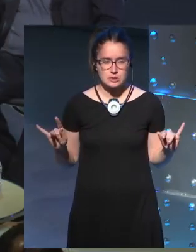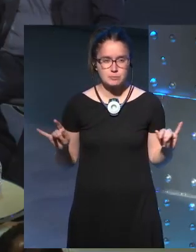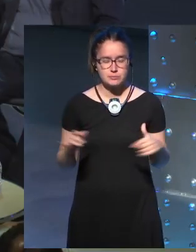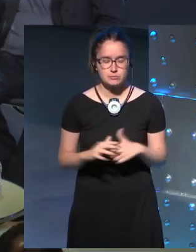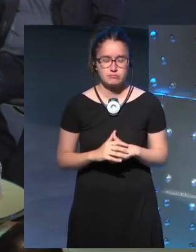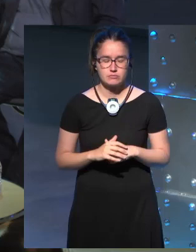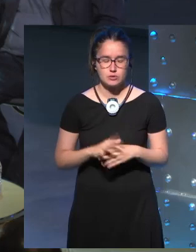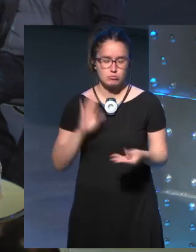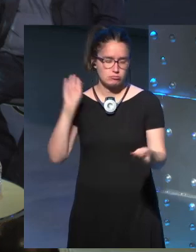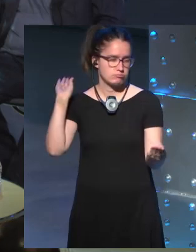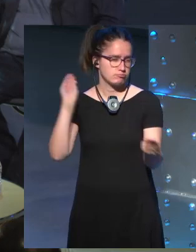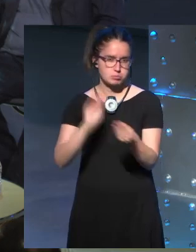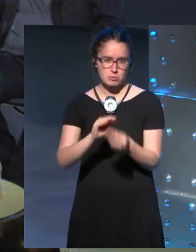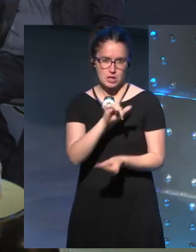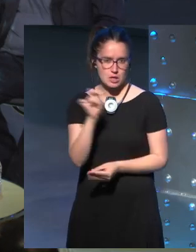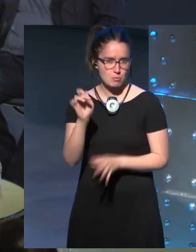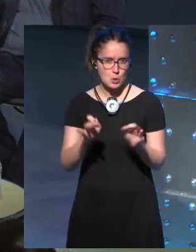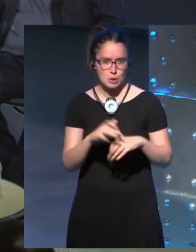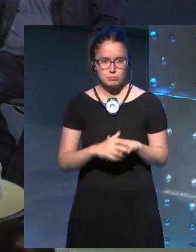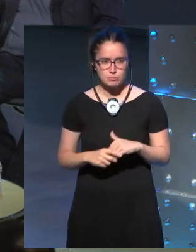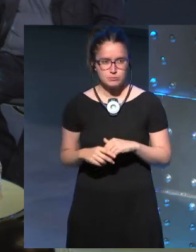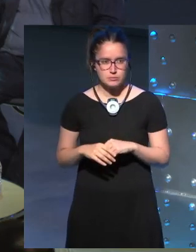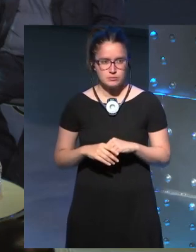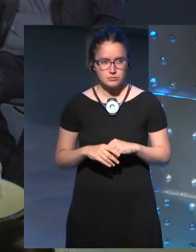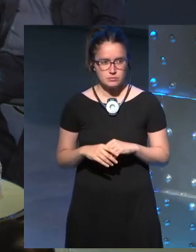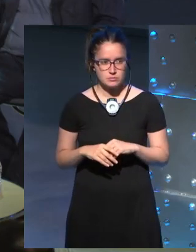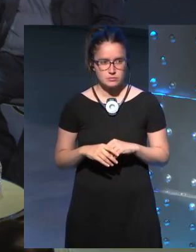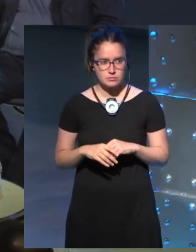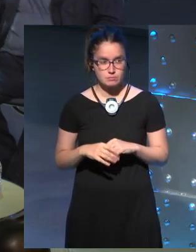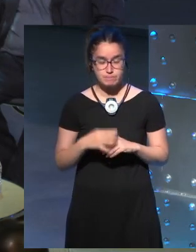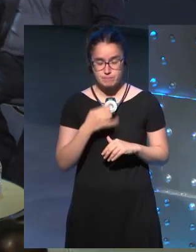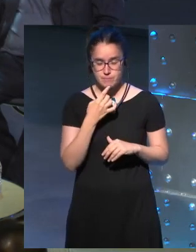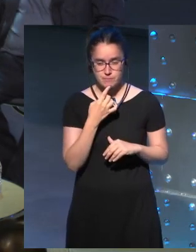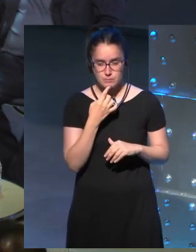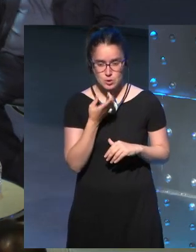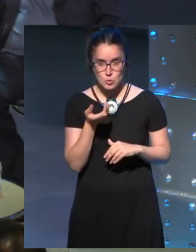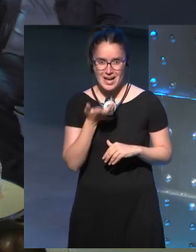agree. I completely agree. And let me give you an example.